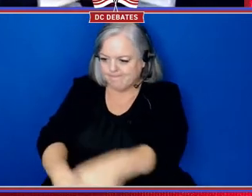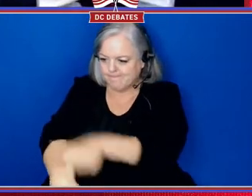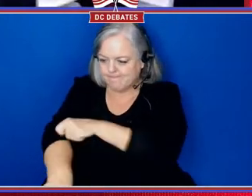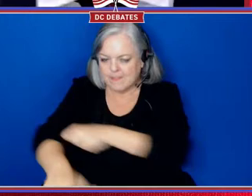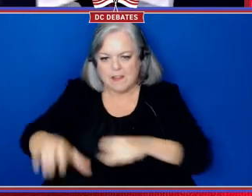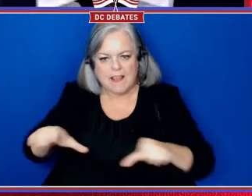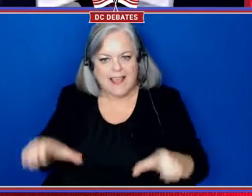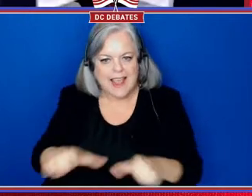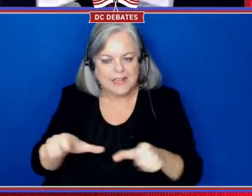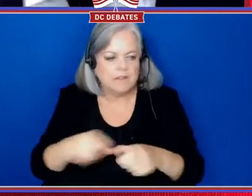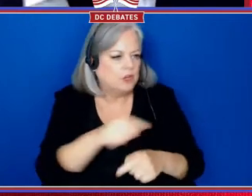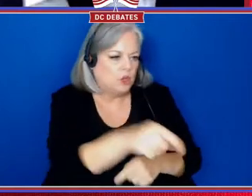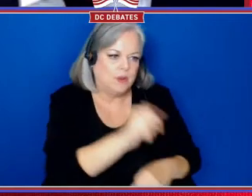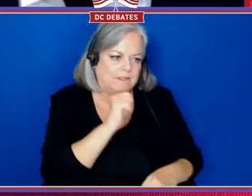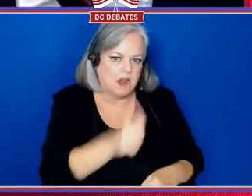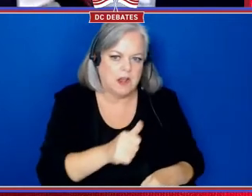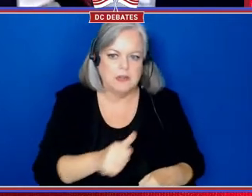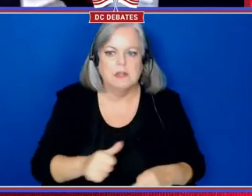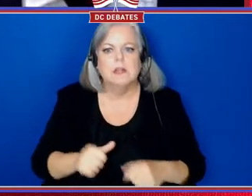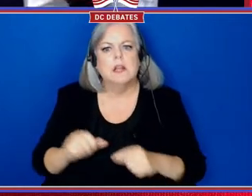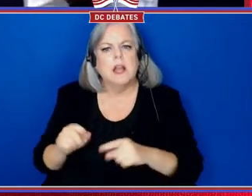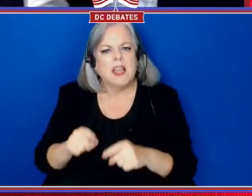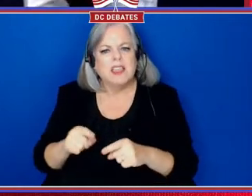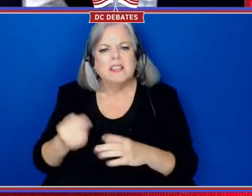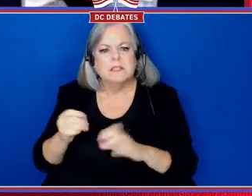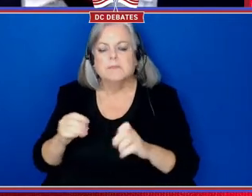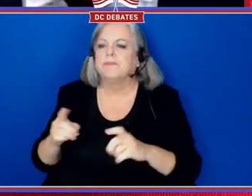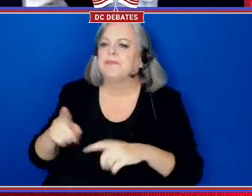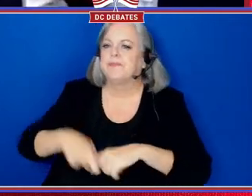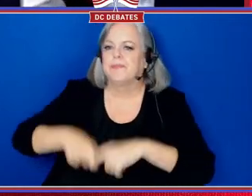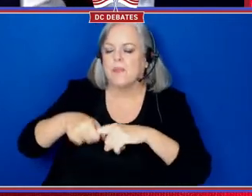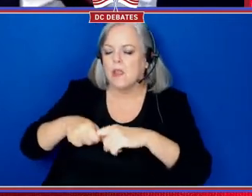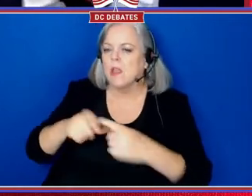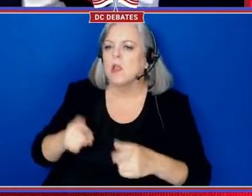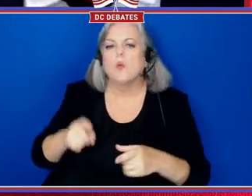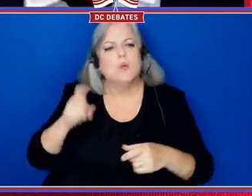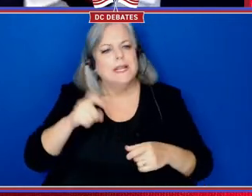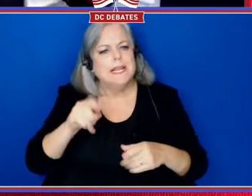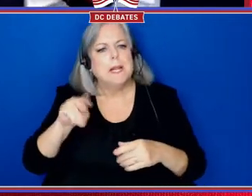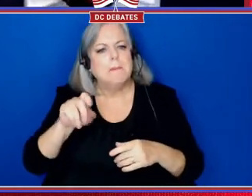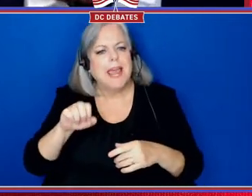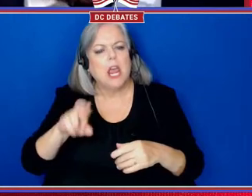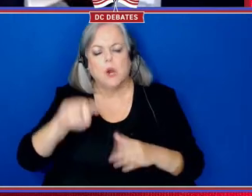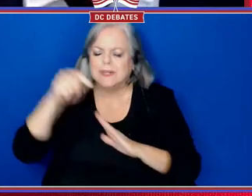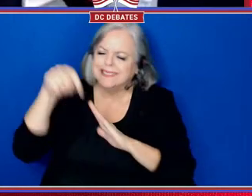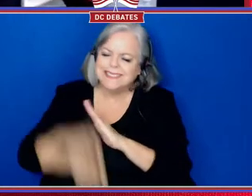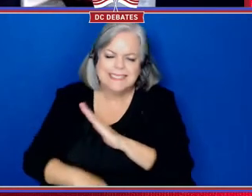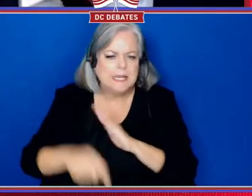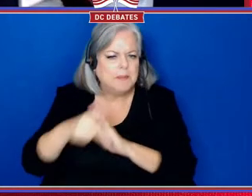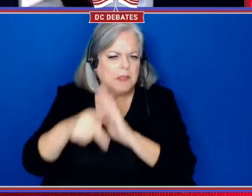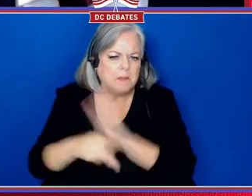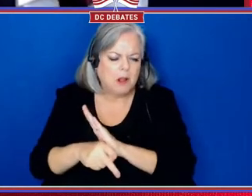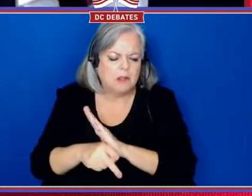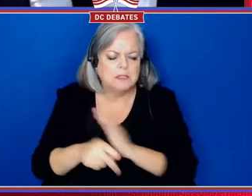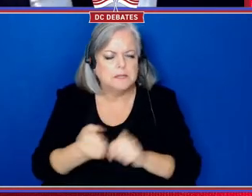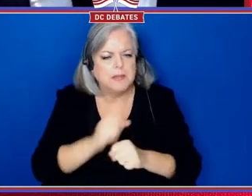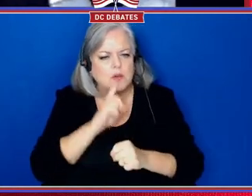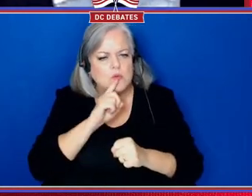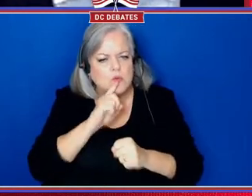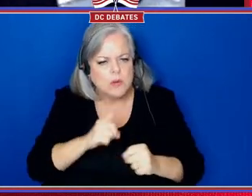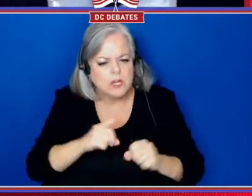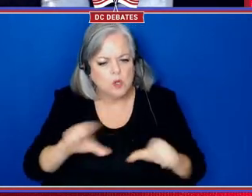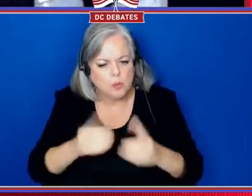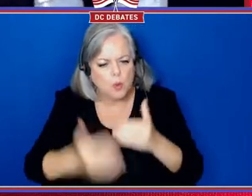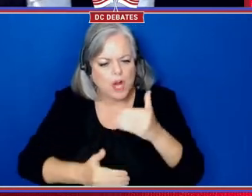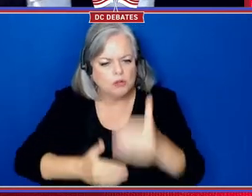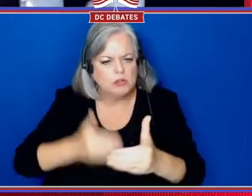an education policy. We have not seen it work. We need a mayor who's going to dig deep into policy and make real traction.